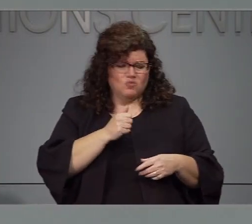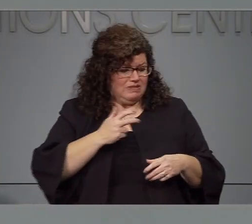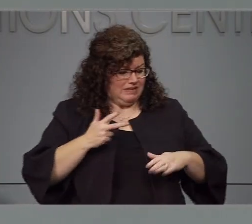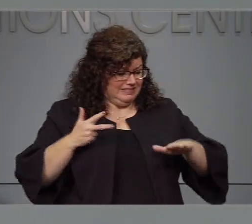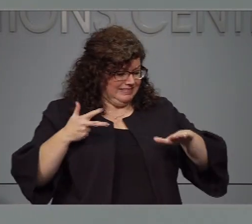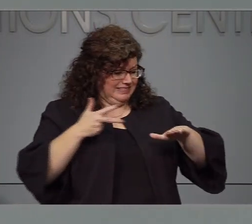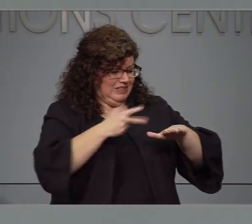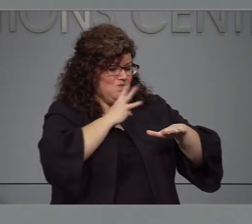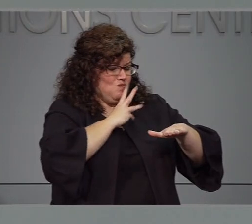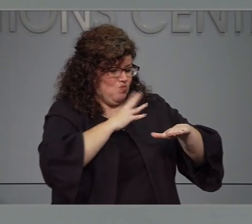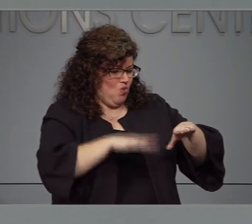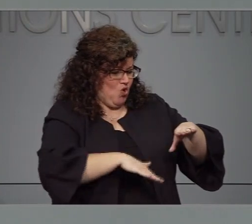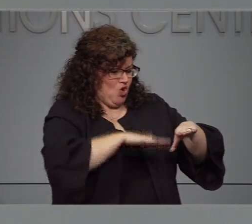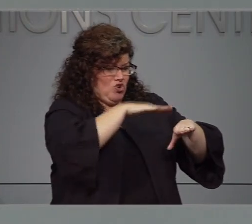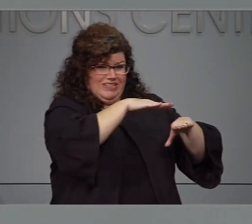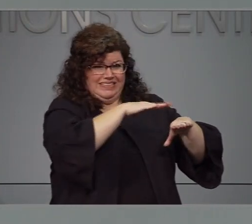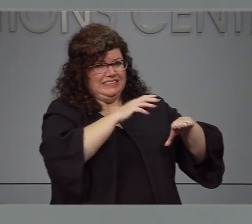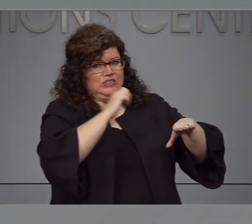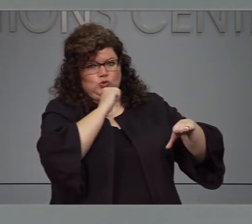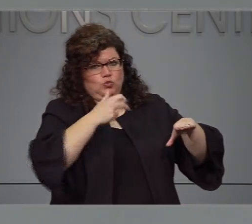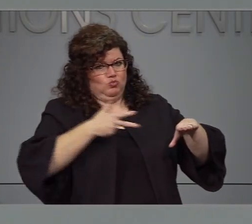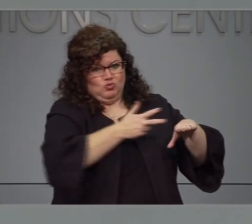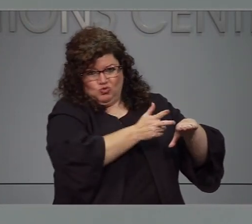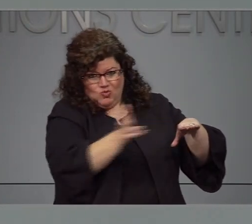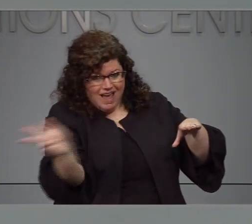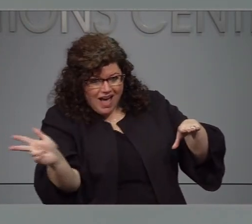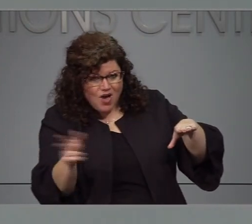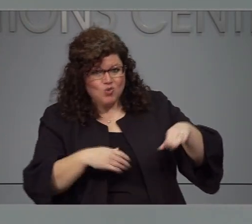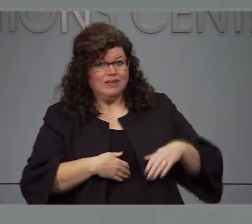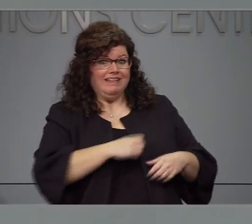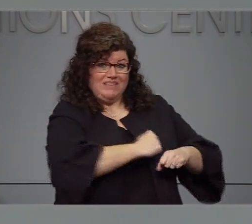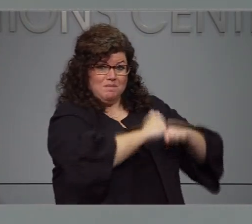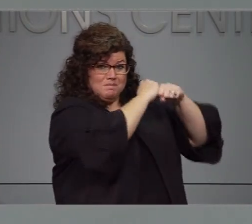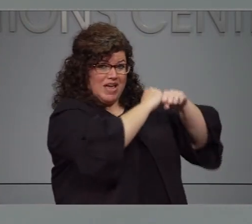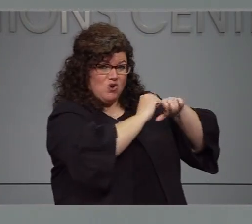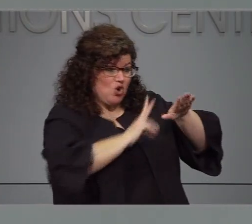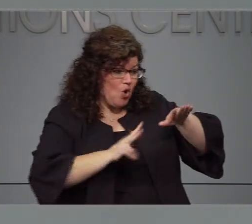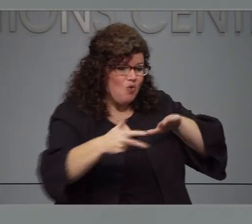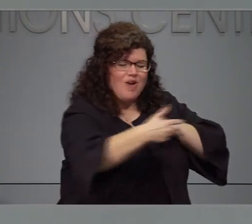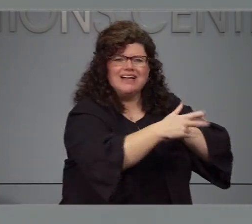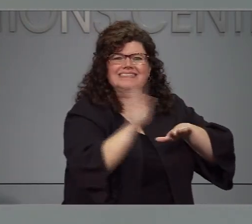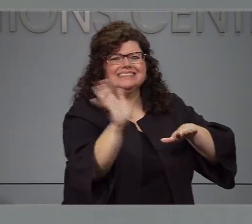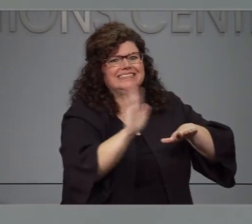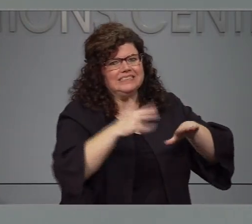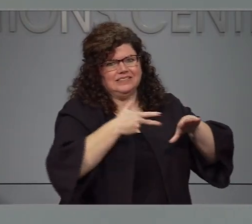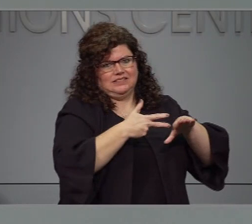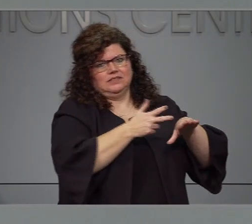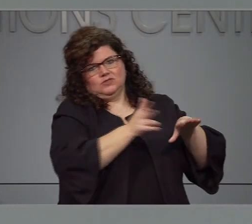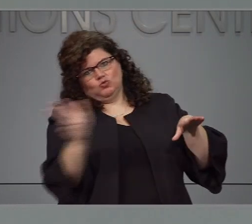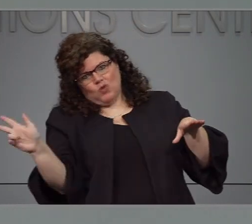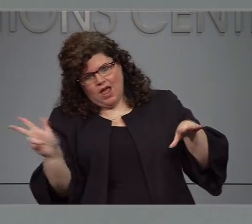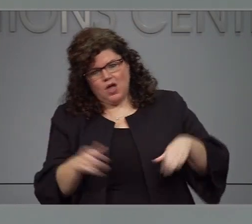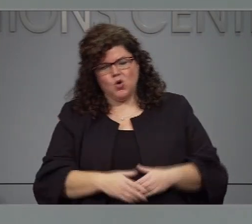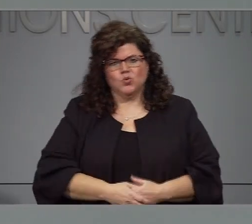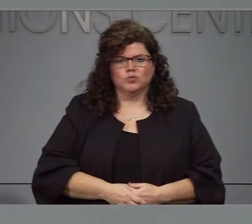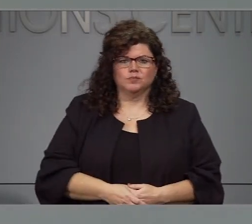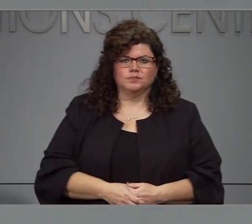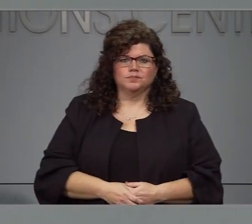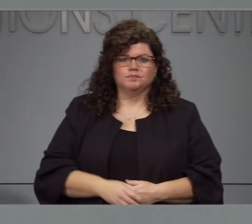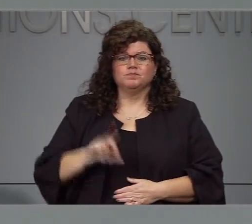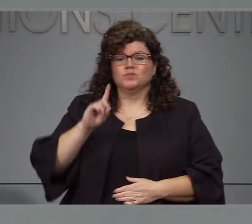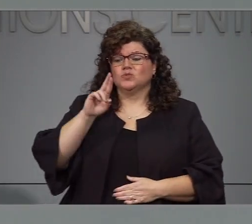and around barricades. The public can stay informed of local roadway conditions by visiting